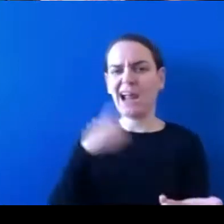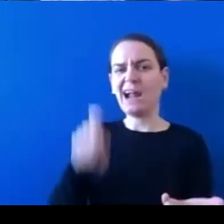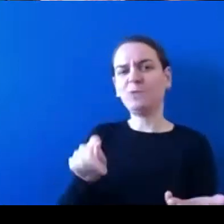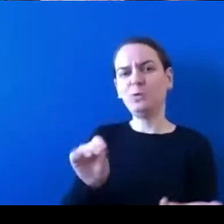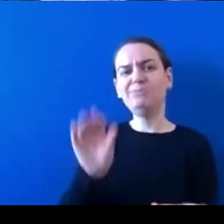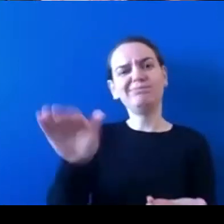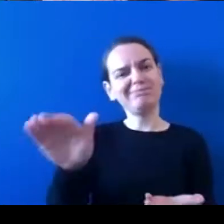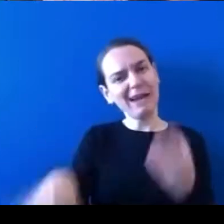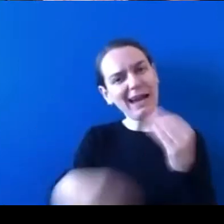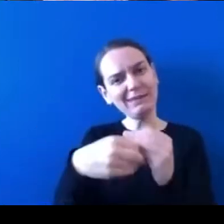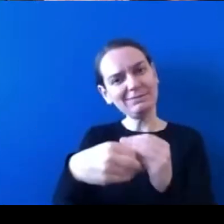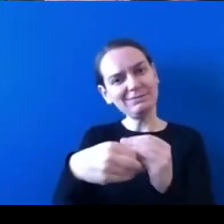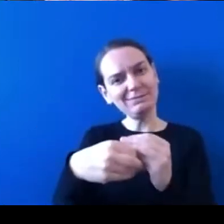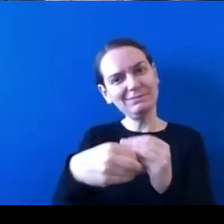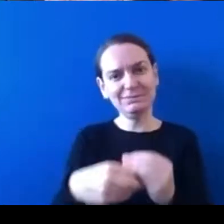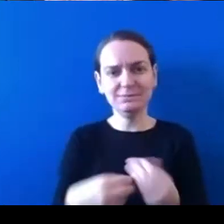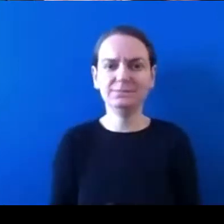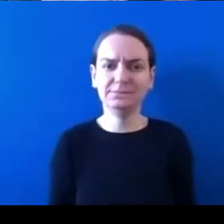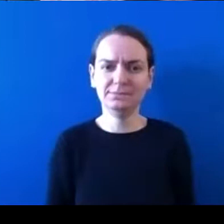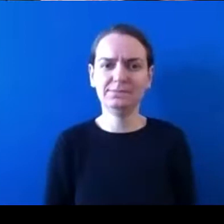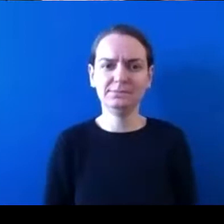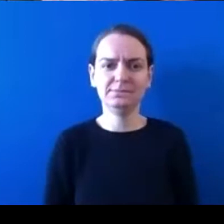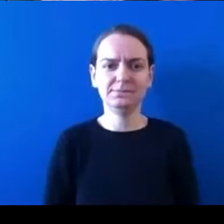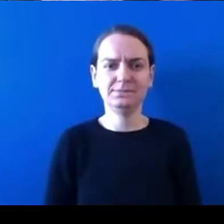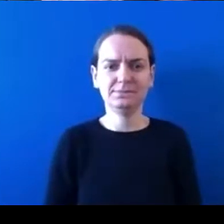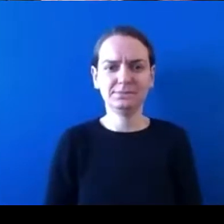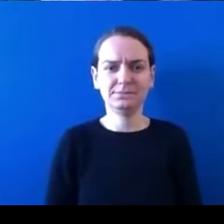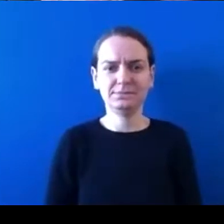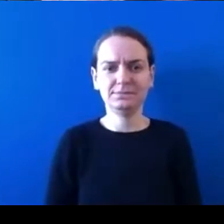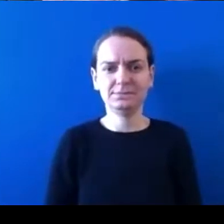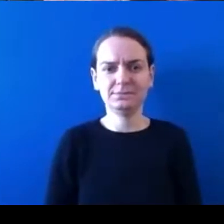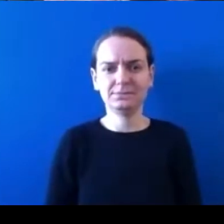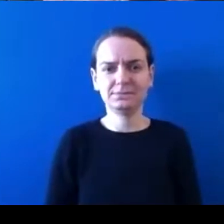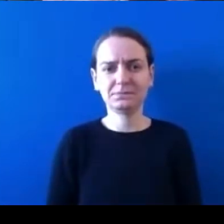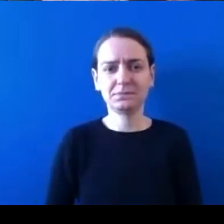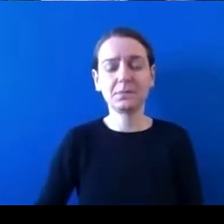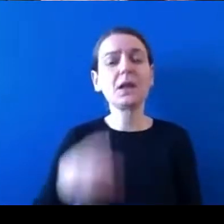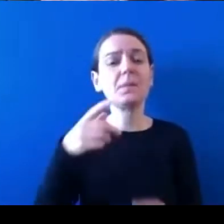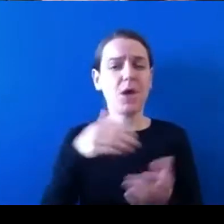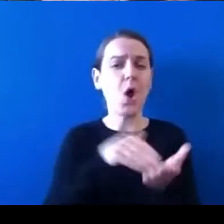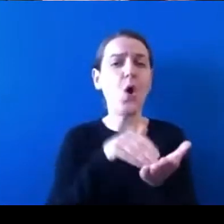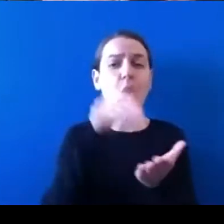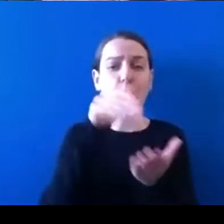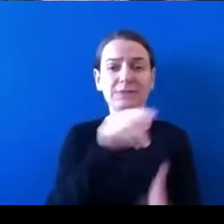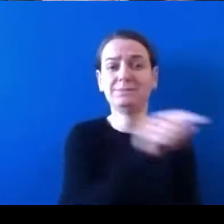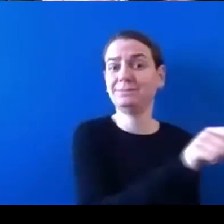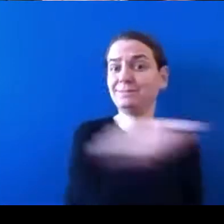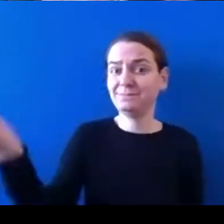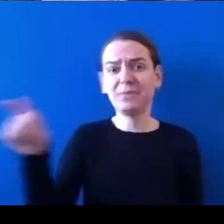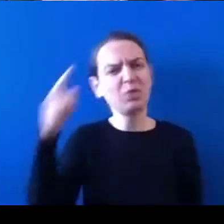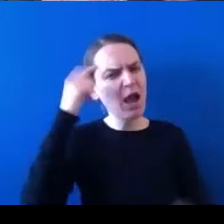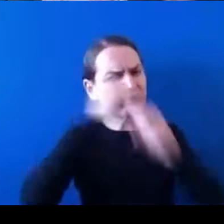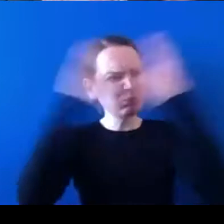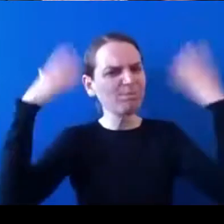So they may think they have all the accommodations needed for you based on that one experience